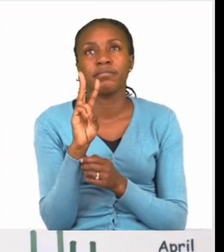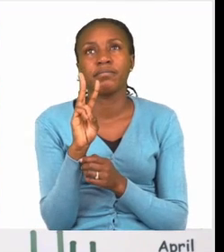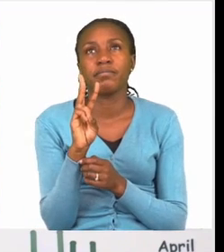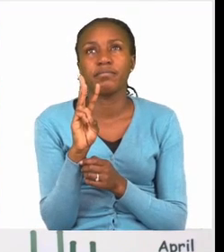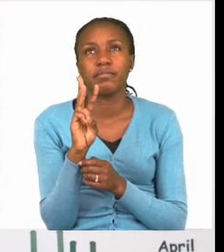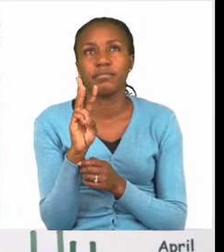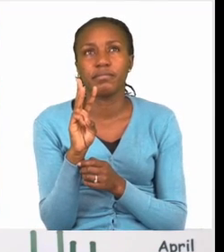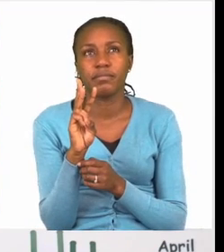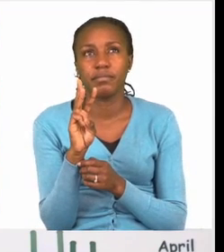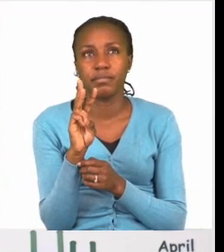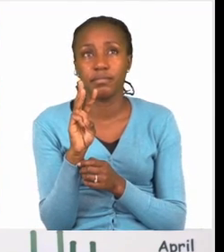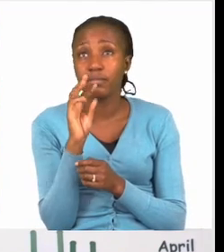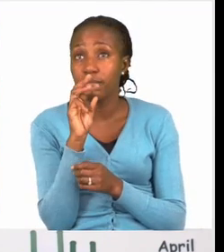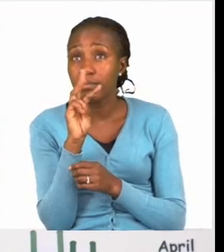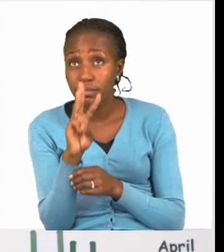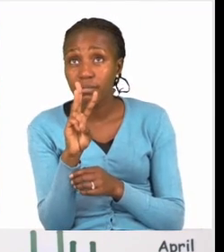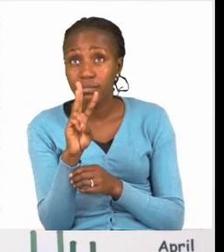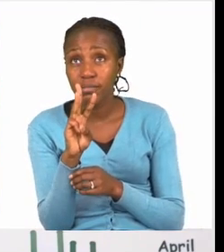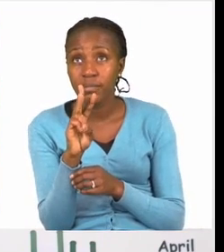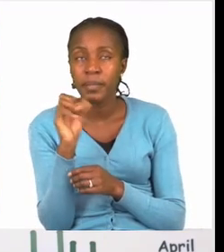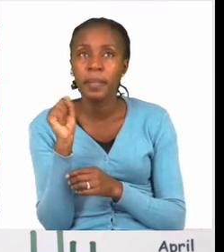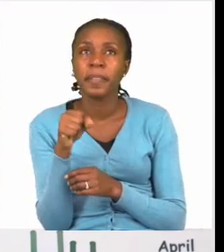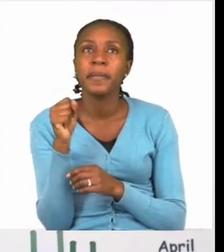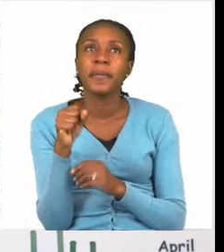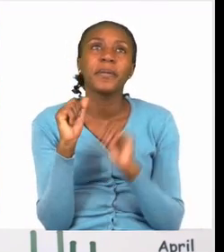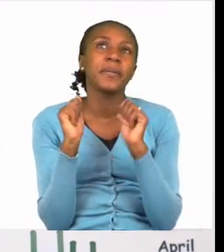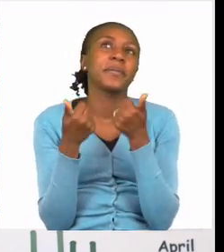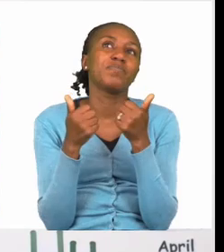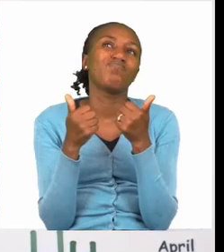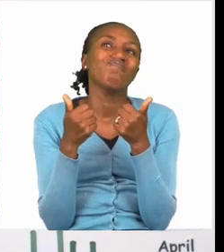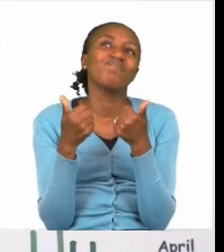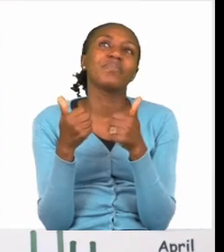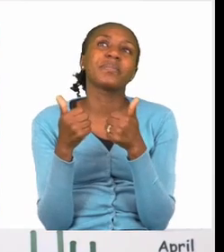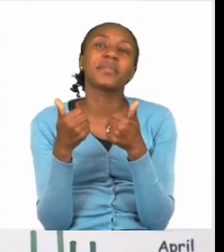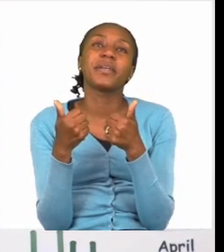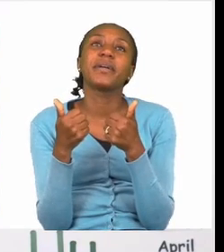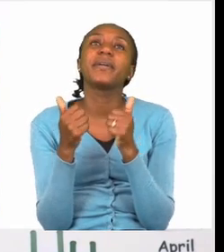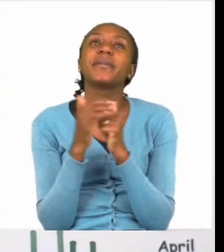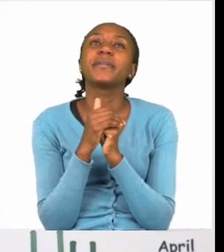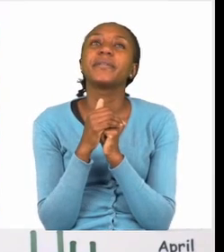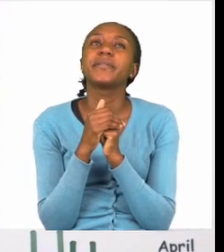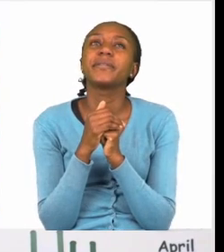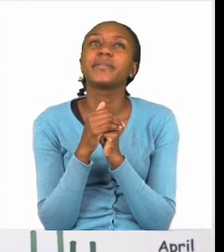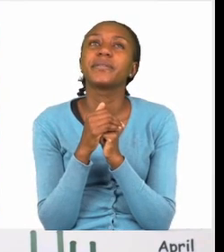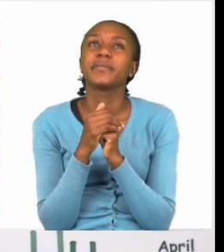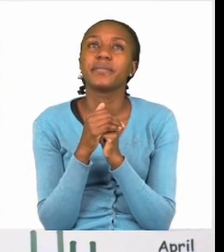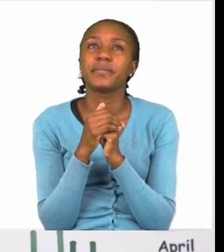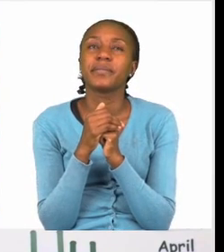Do you have 3 syllables? Great job, everyone. So,